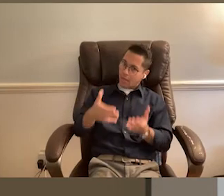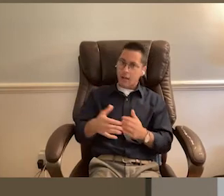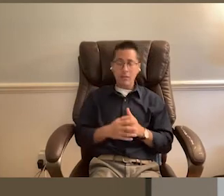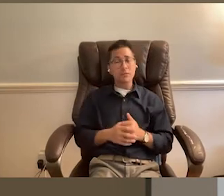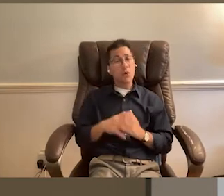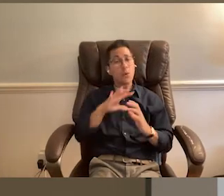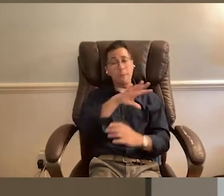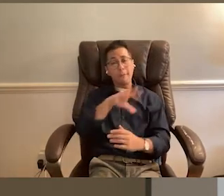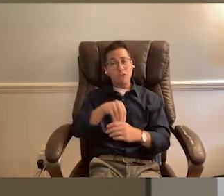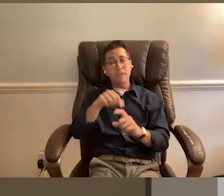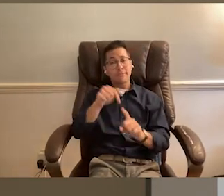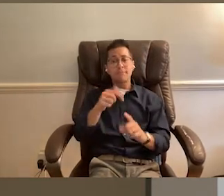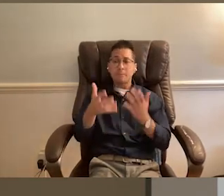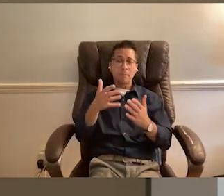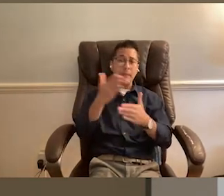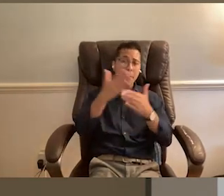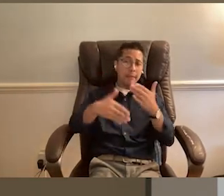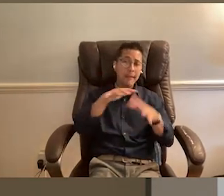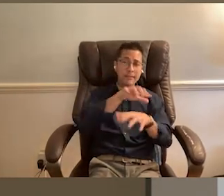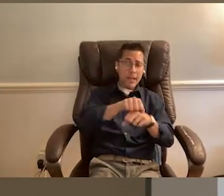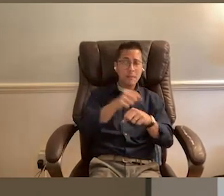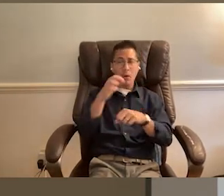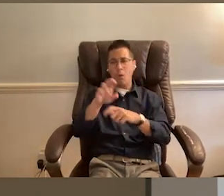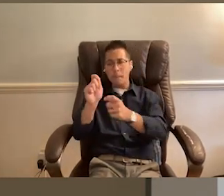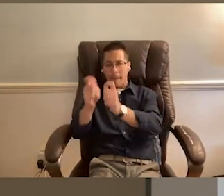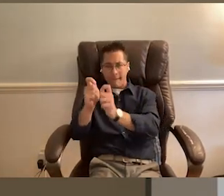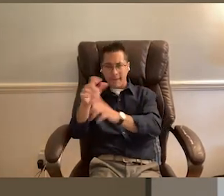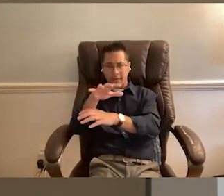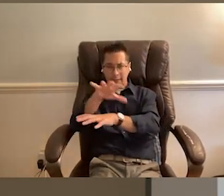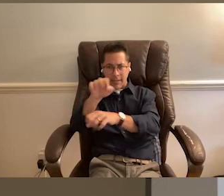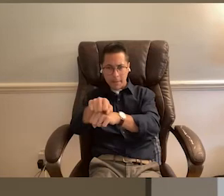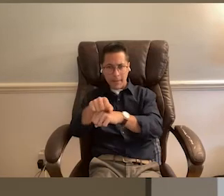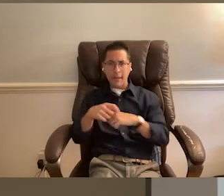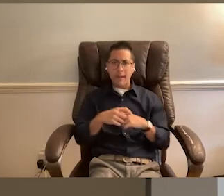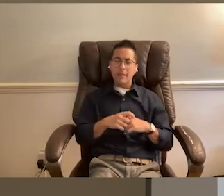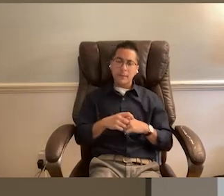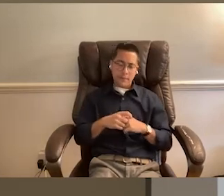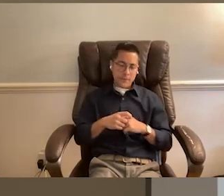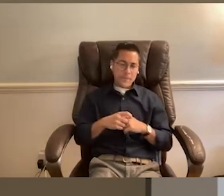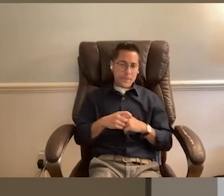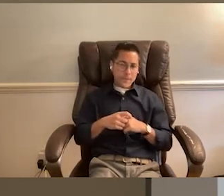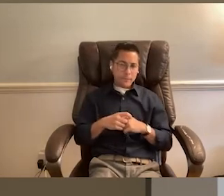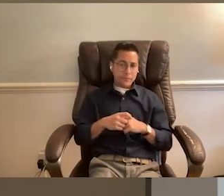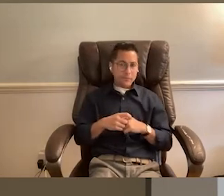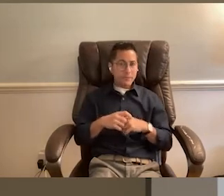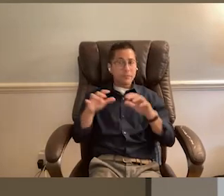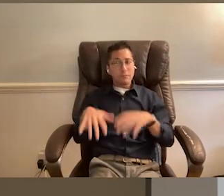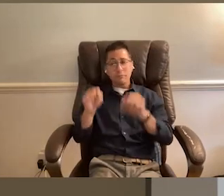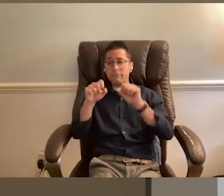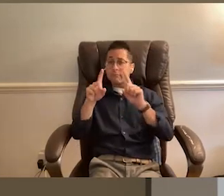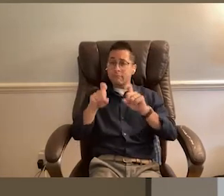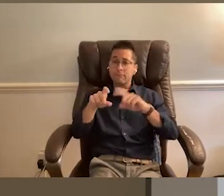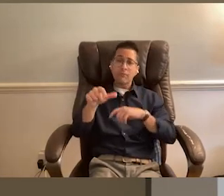discussion aspect, they're not going to do it, but they are going to show up, they are going to take notes, they are going to sit appropriately in class, and maybe they're going to try the homework assignments. We have